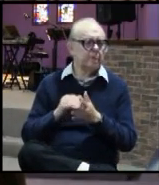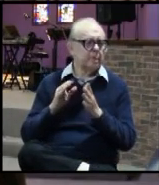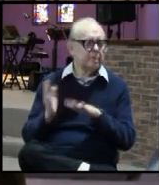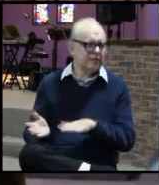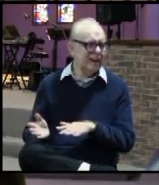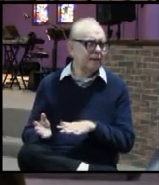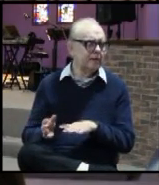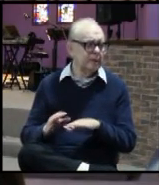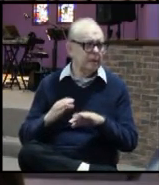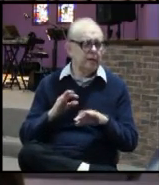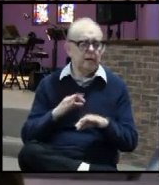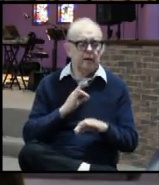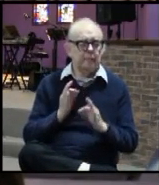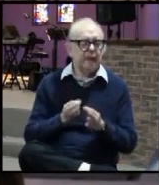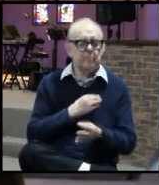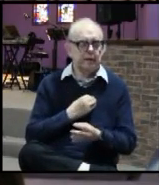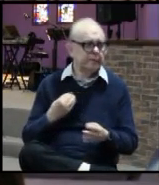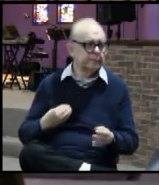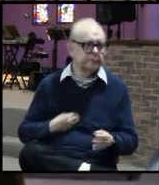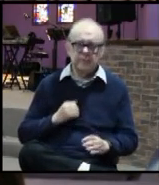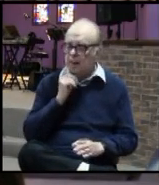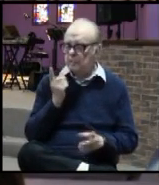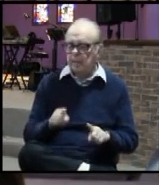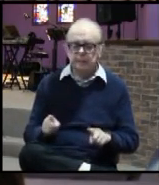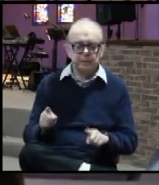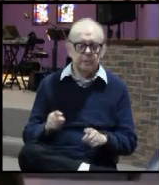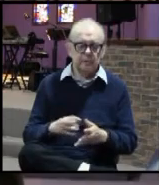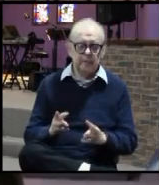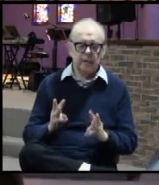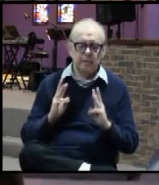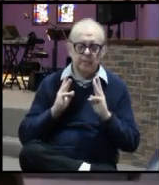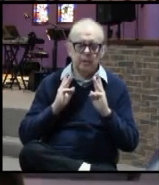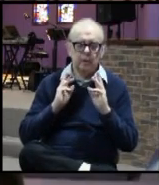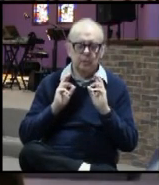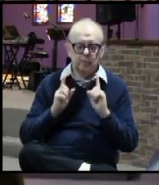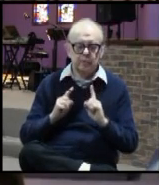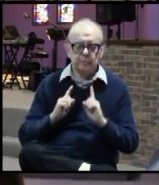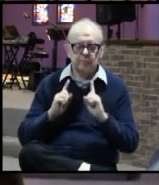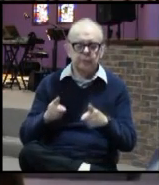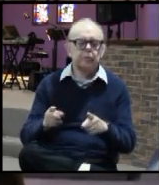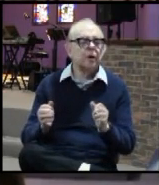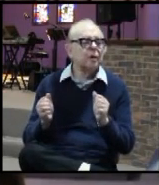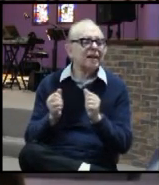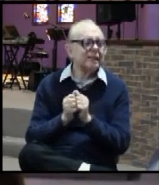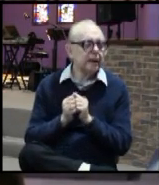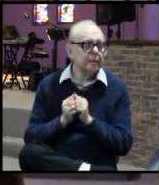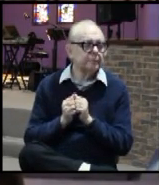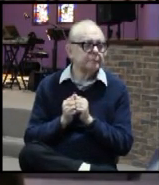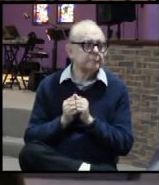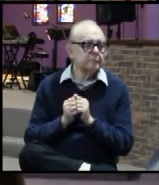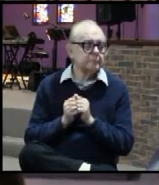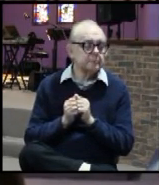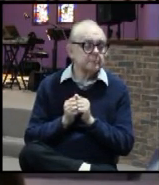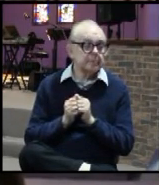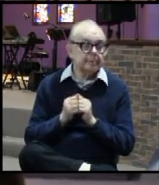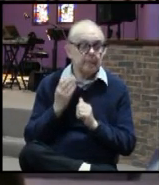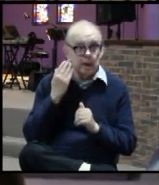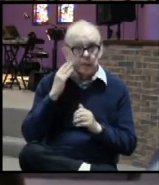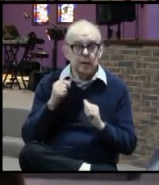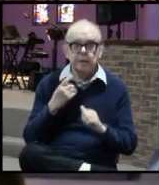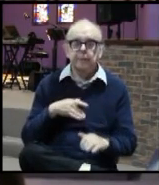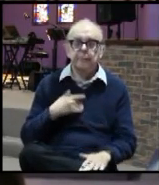Why didn't you go? It wasn't supposed to happen this way. We're supposed to go together." And I know how you feel.